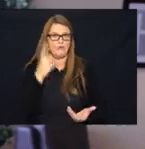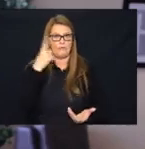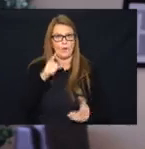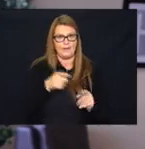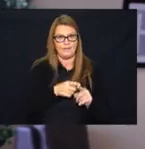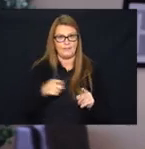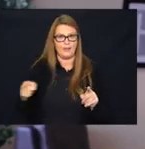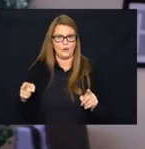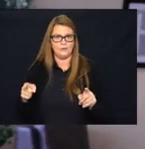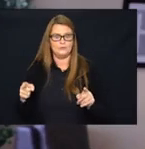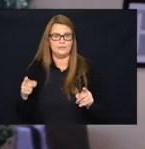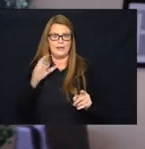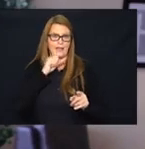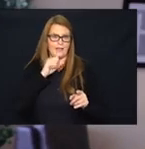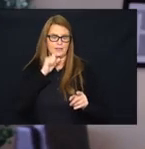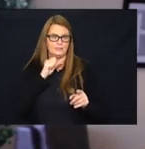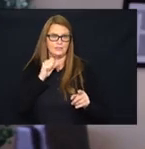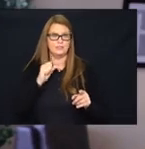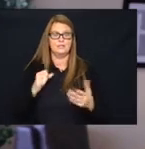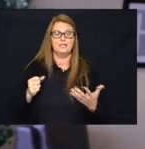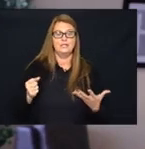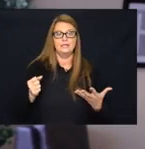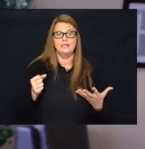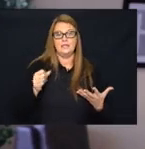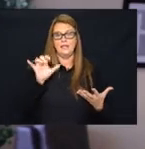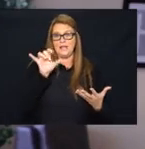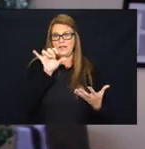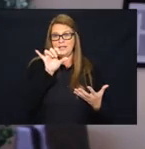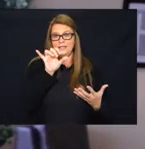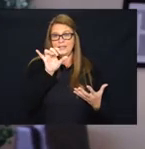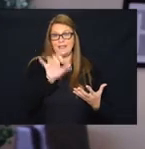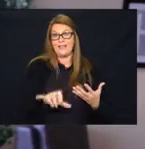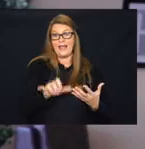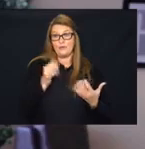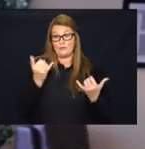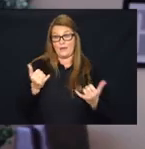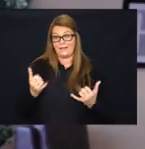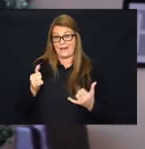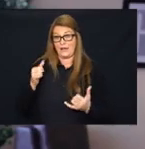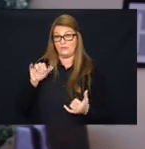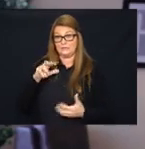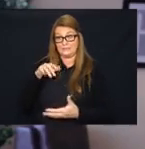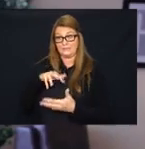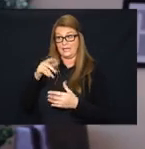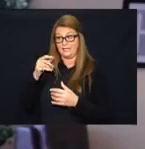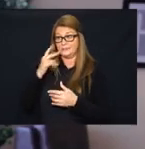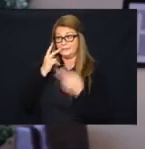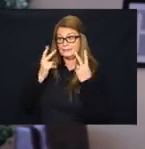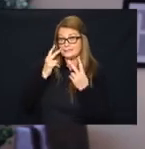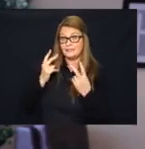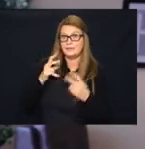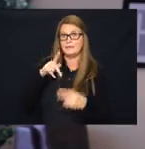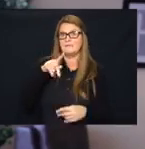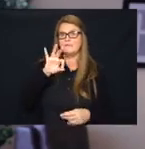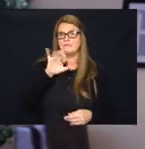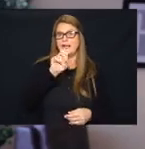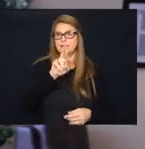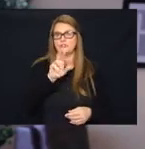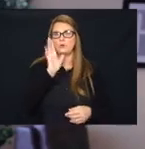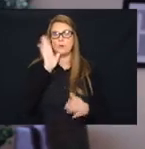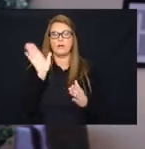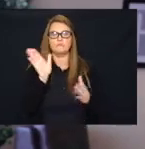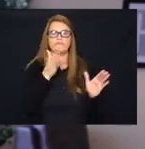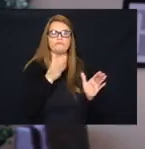there is an ongoing sort of additional part of that trial, but Pfizer is going to move to the FDA because of